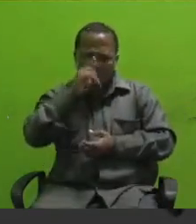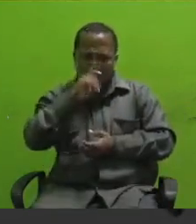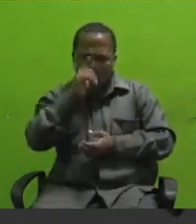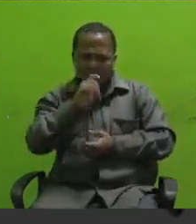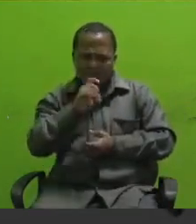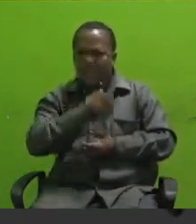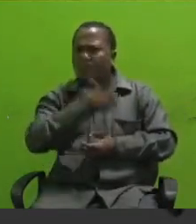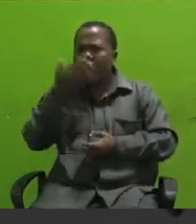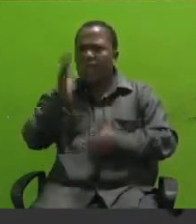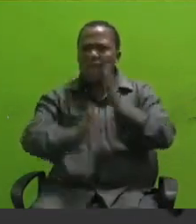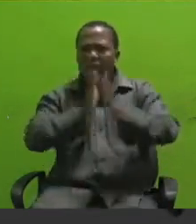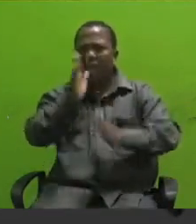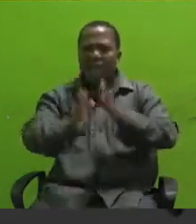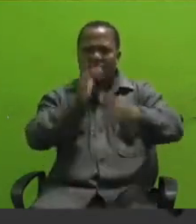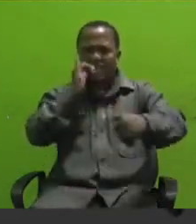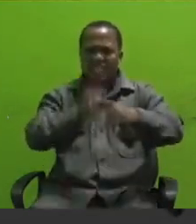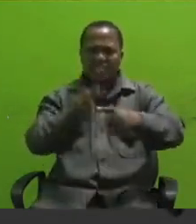Observe it again.